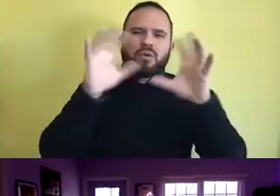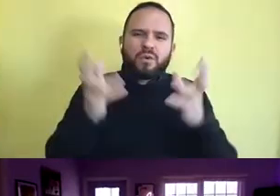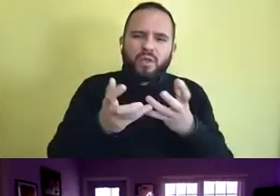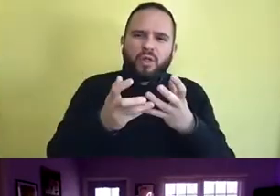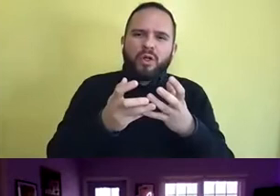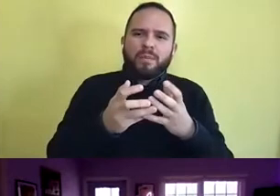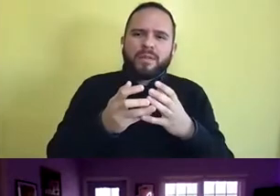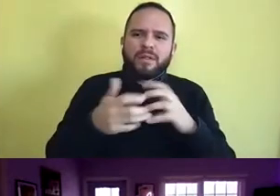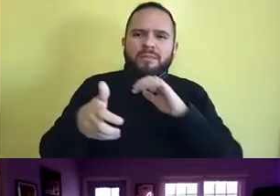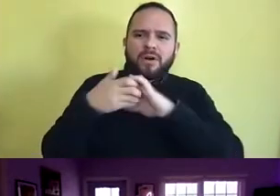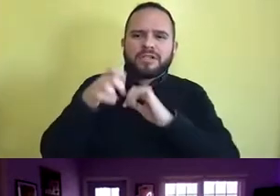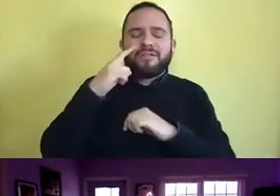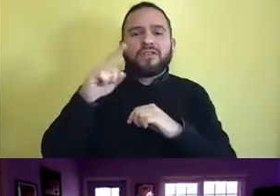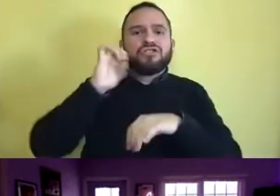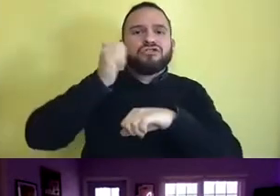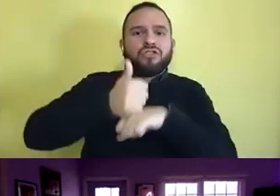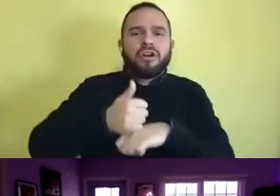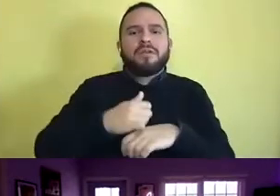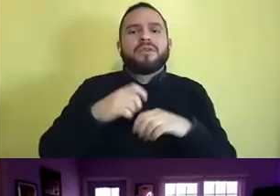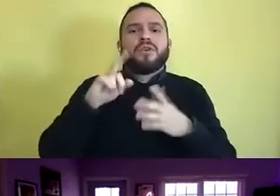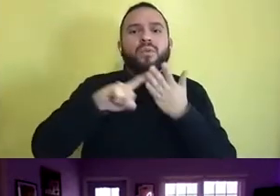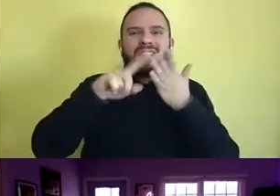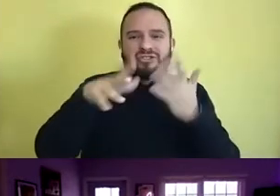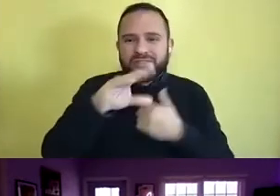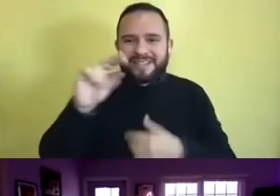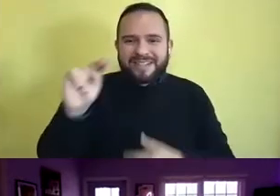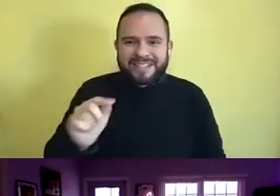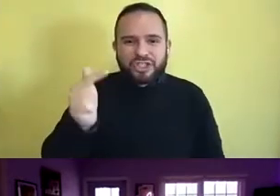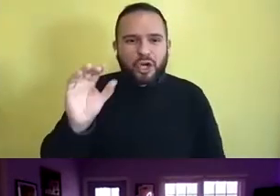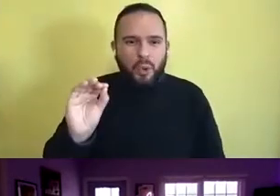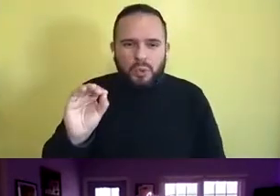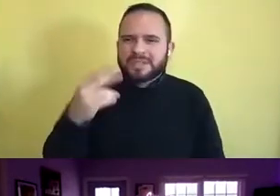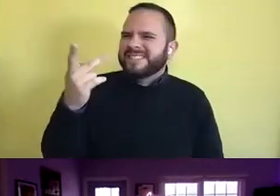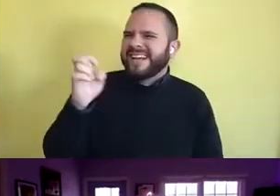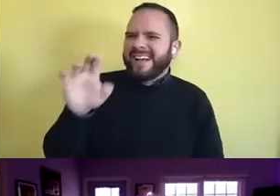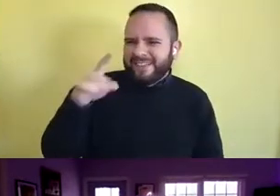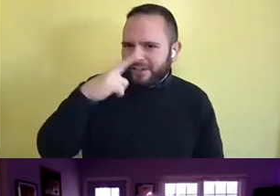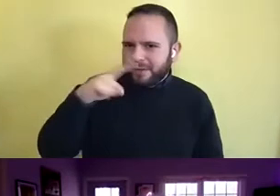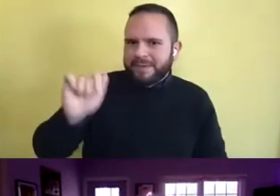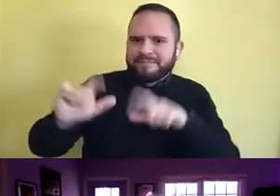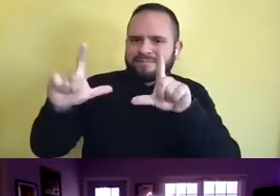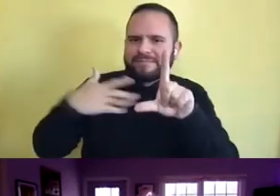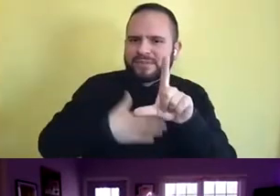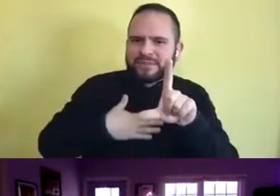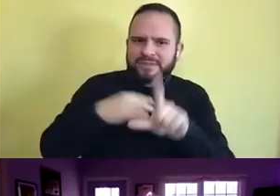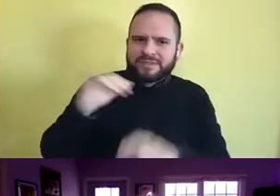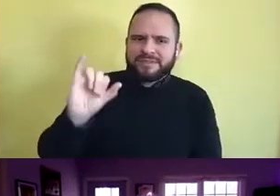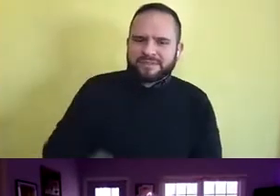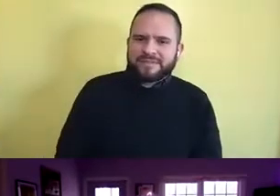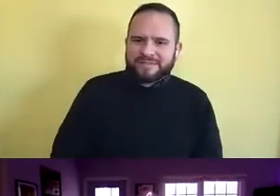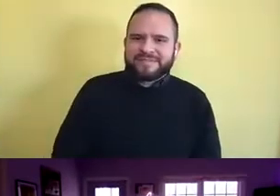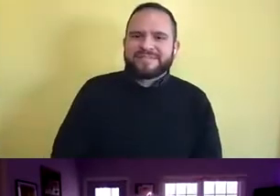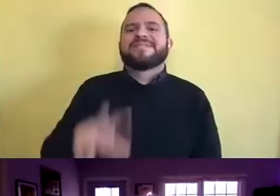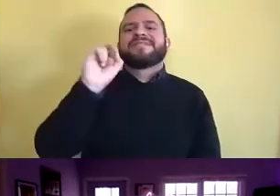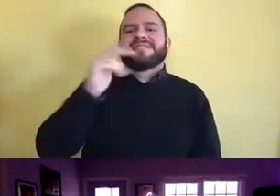startups, researchers, and NGOs. Let me stop for a second and say, Heather, will you please turn on your camera too? I forgot to do that. Go back to the next slide. Thank